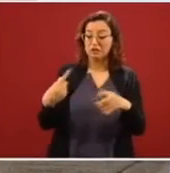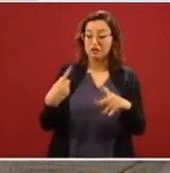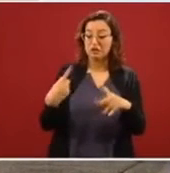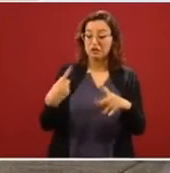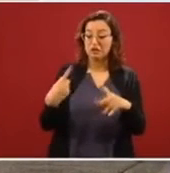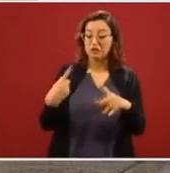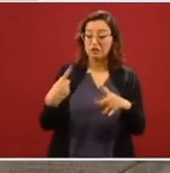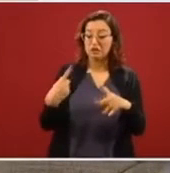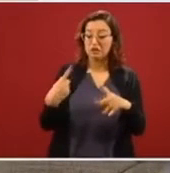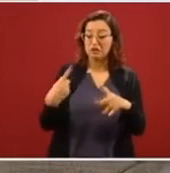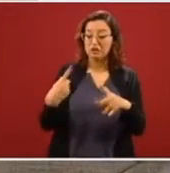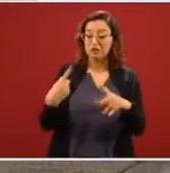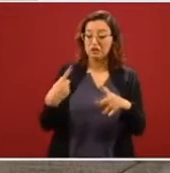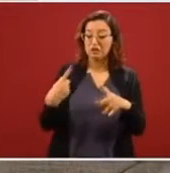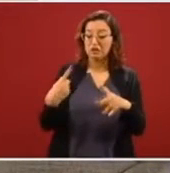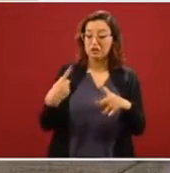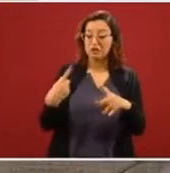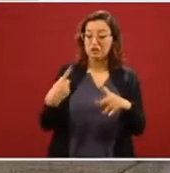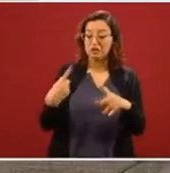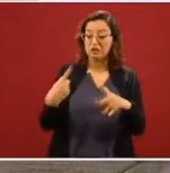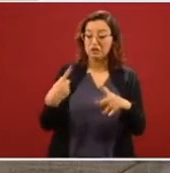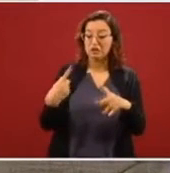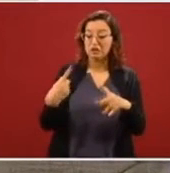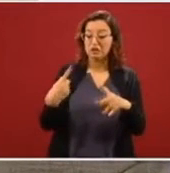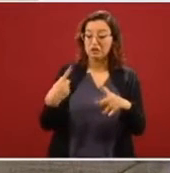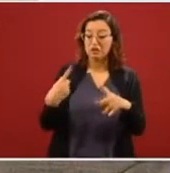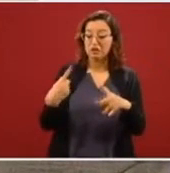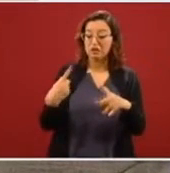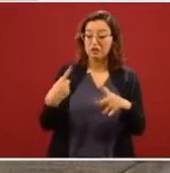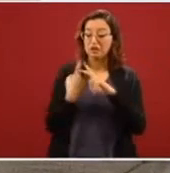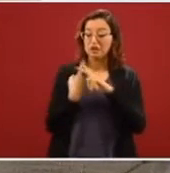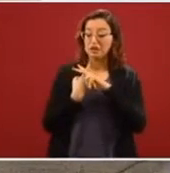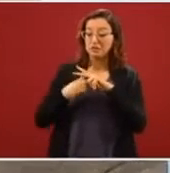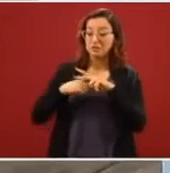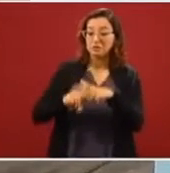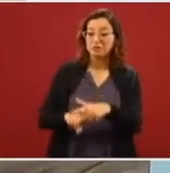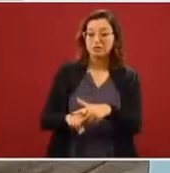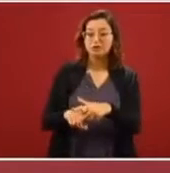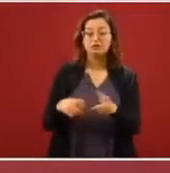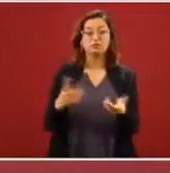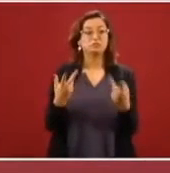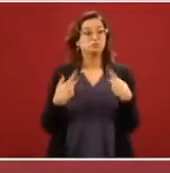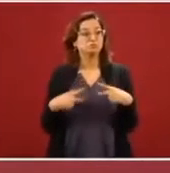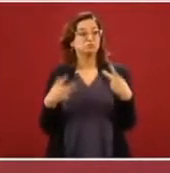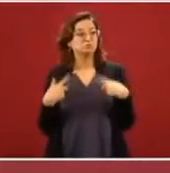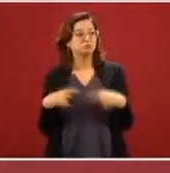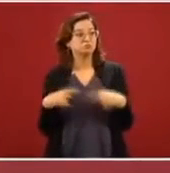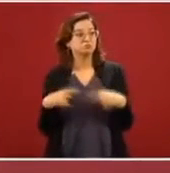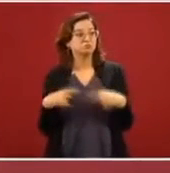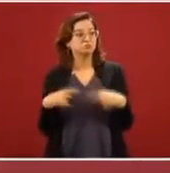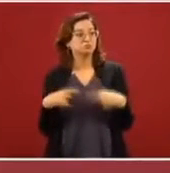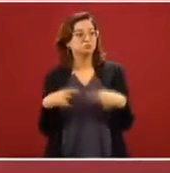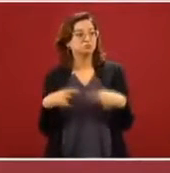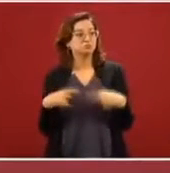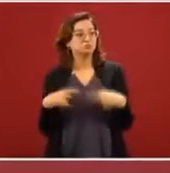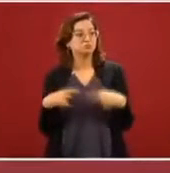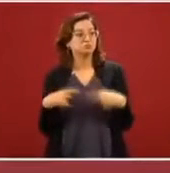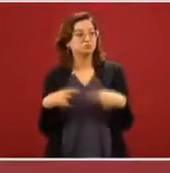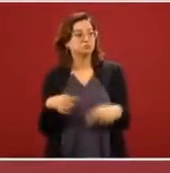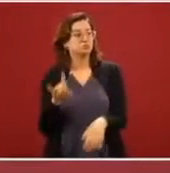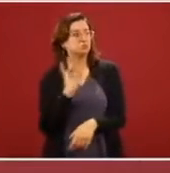reacción and in a lot as part of this reaction, de temor, of esta fear, reacción